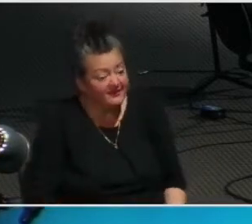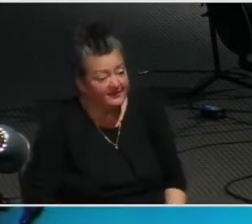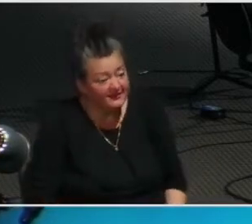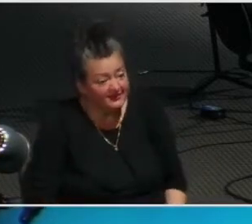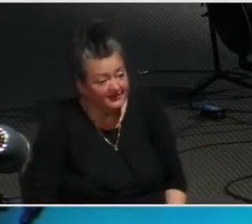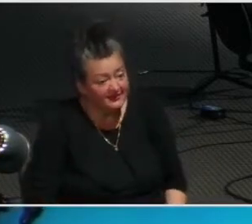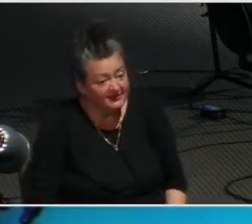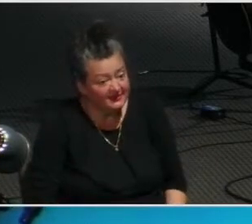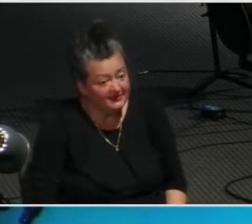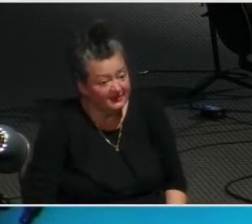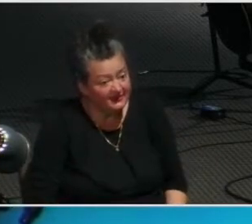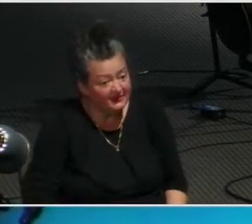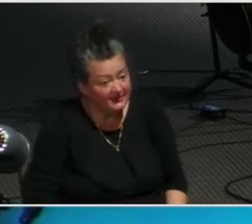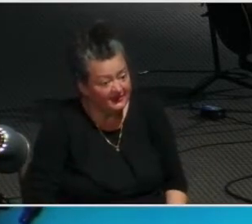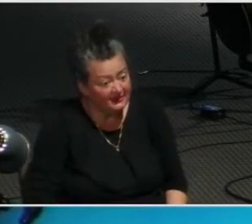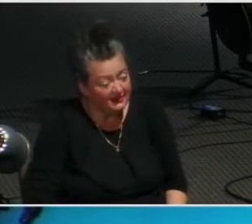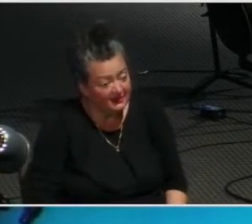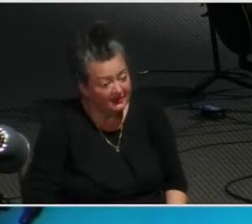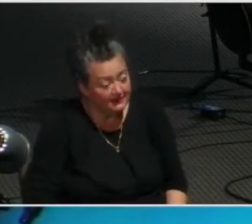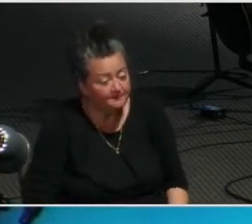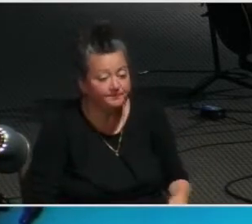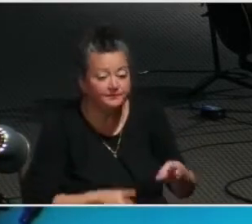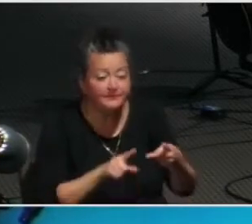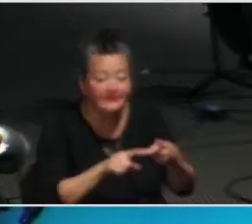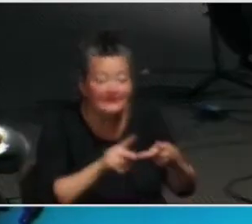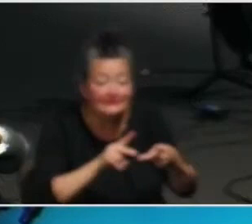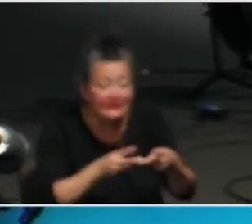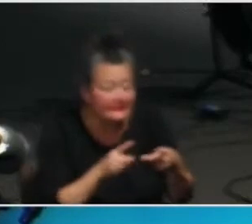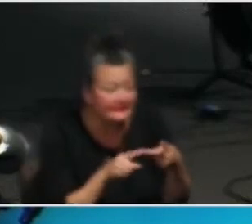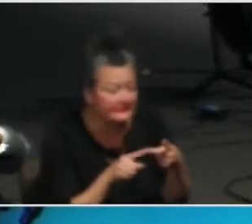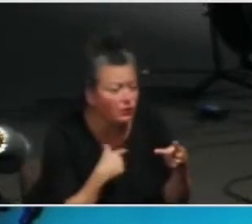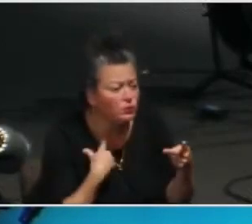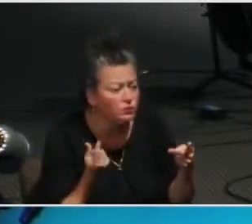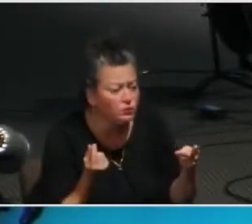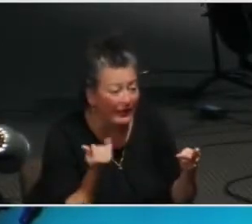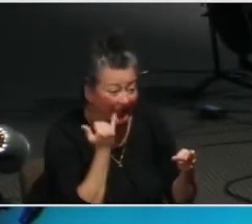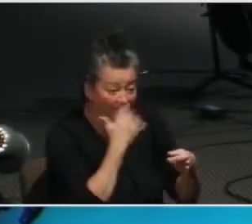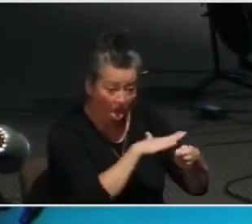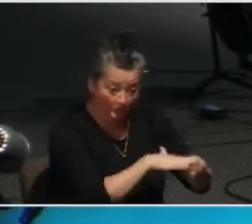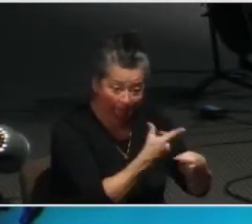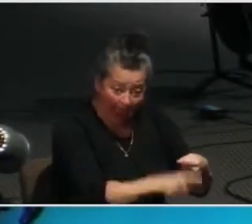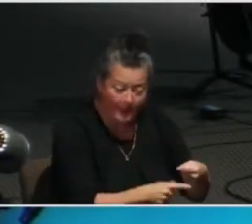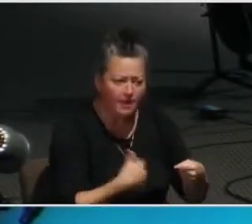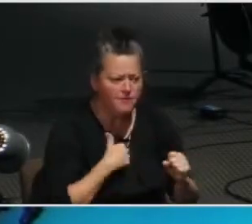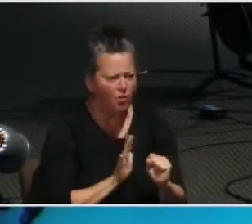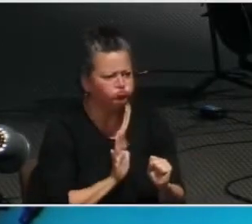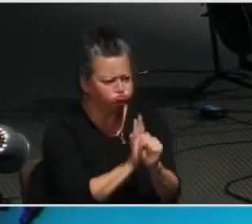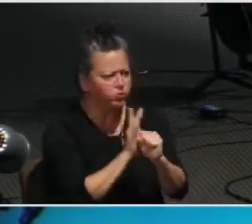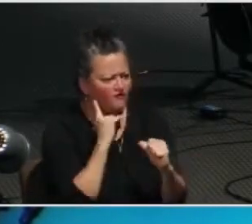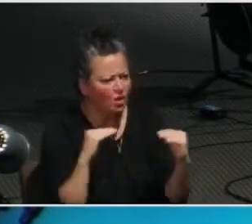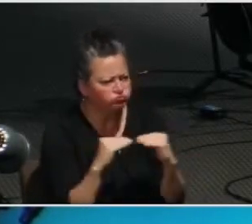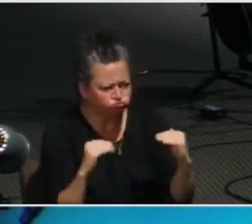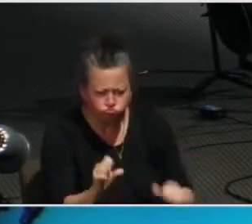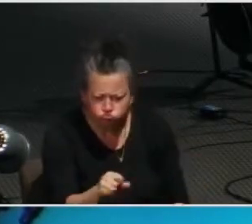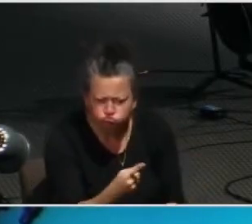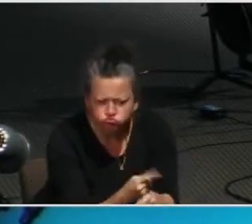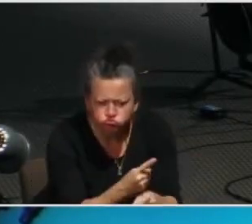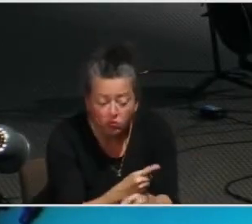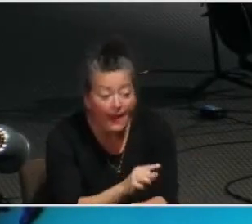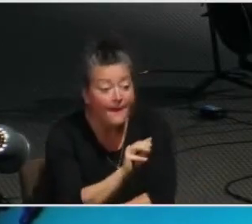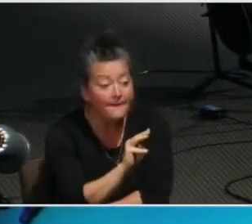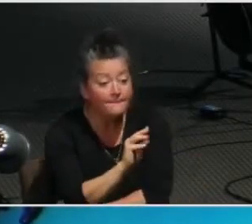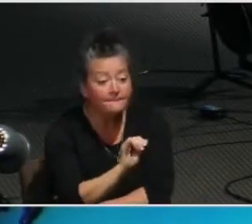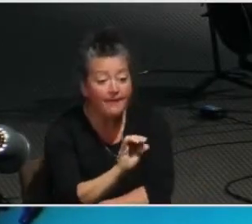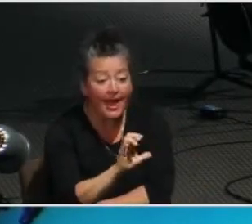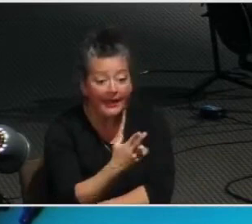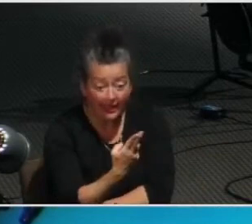Secondly, seek justice. It's not wrong to seek justice. Micah 6:8 says, he has told you, O man,